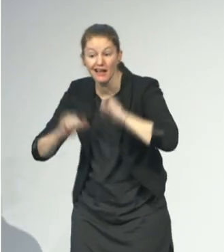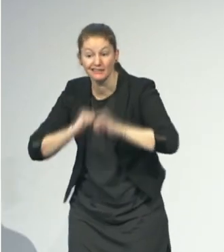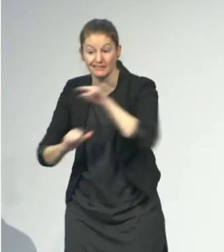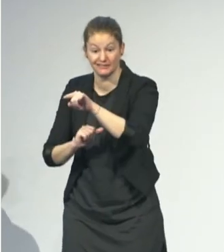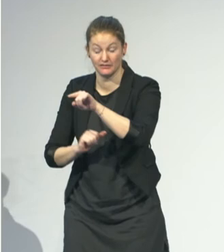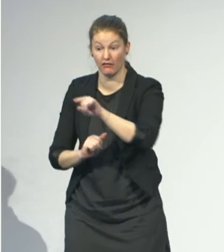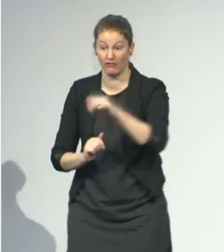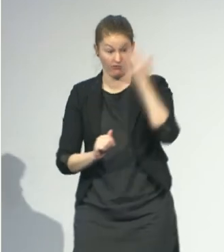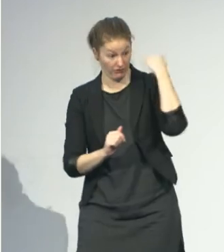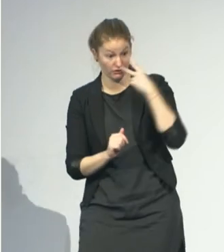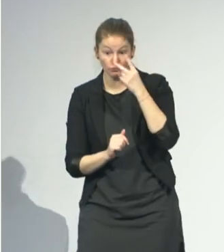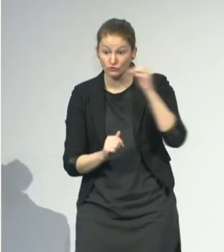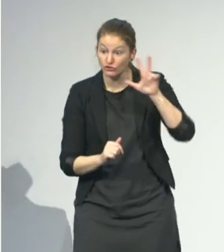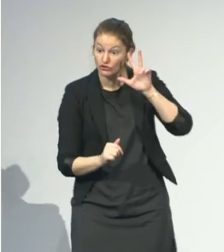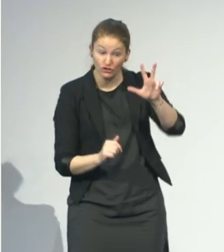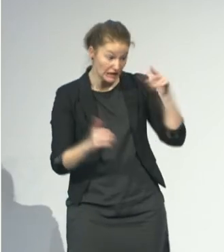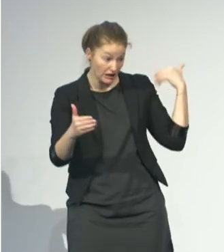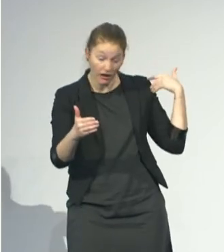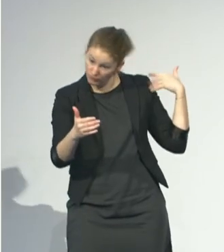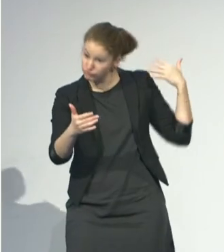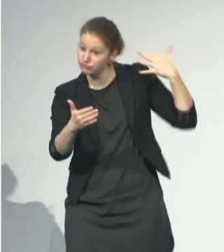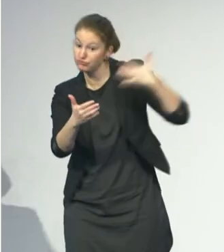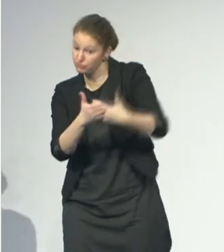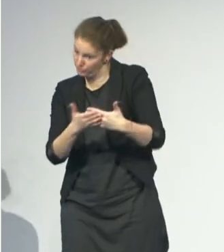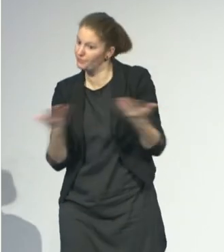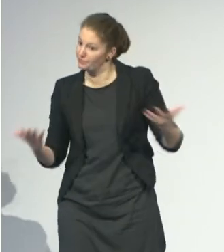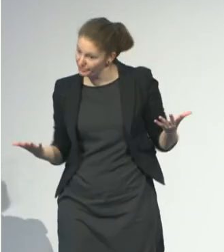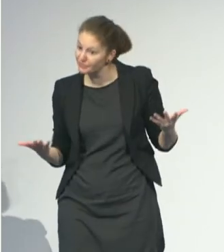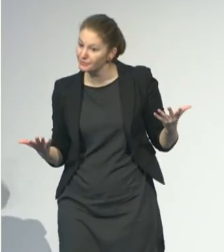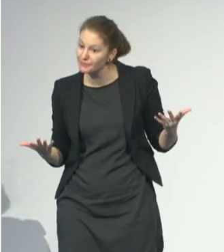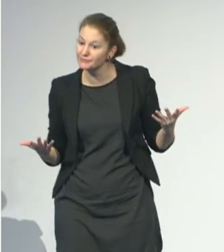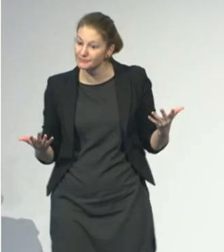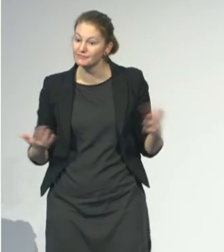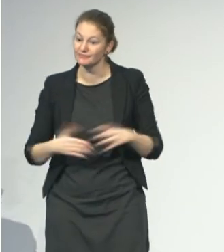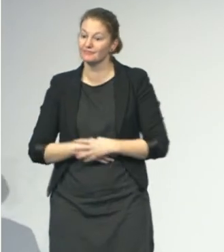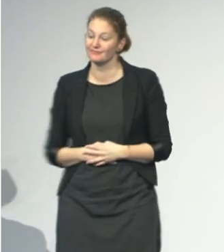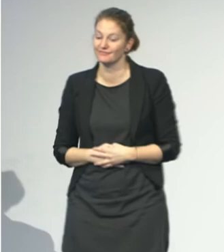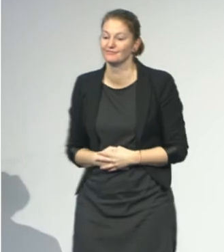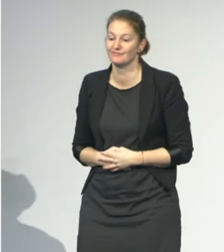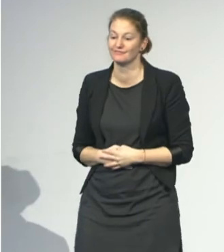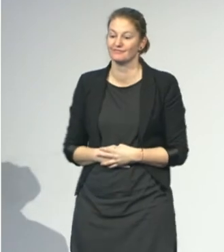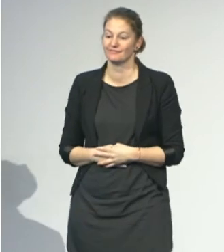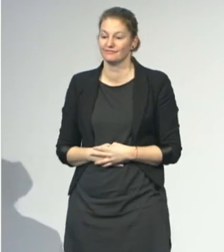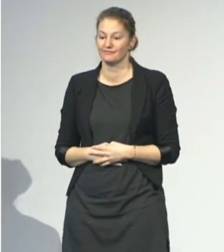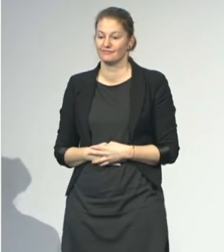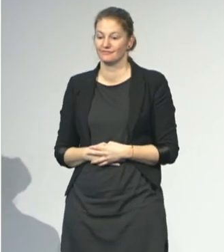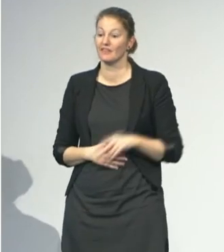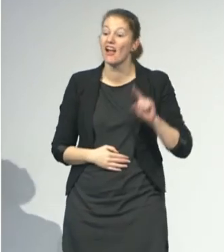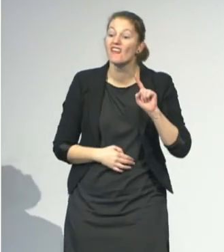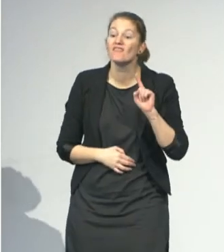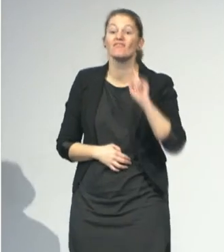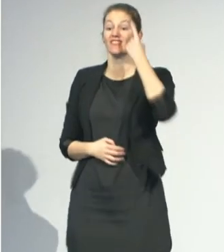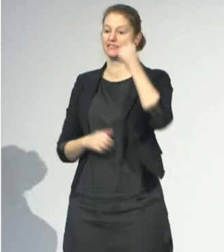is the first group of theater, maybe the only one that offers more than 10